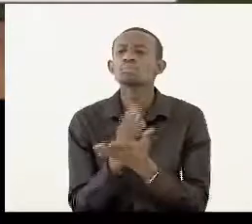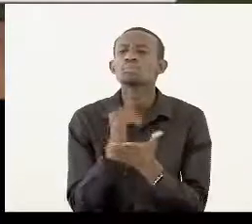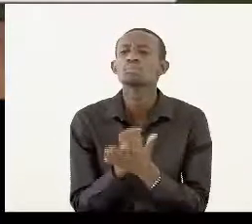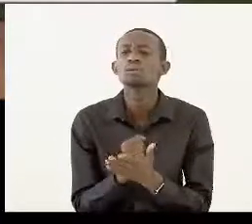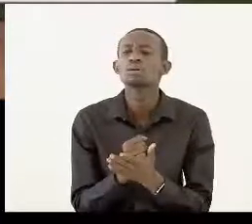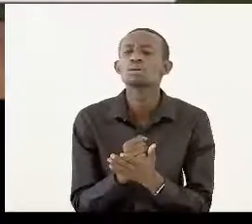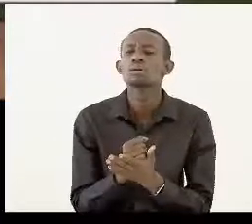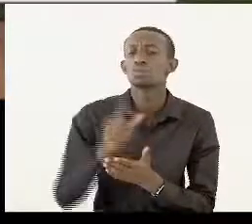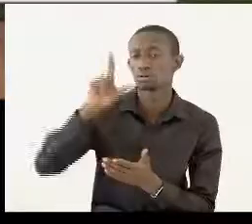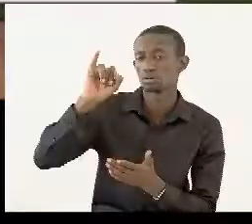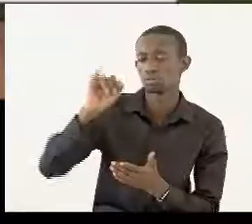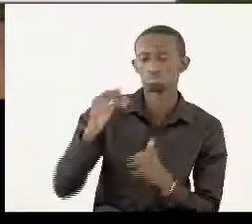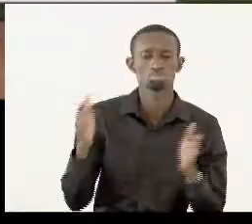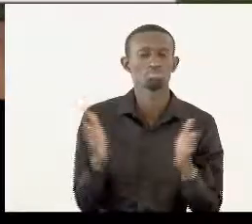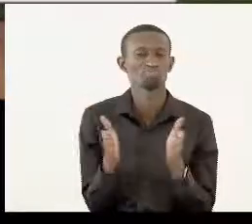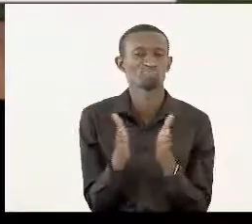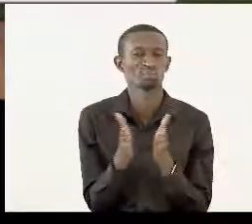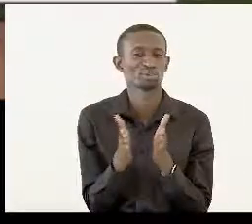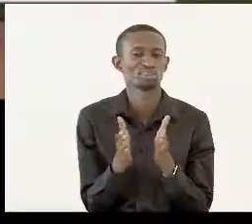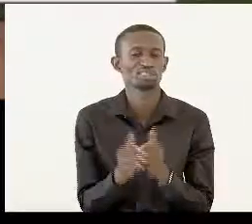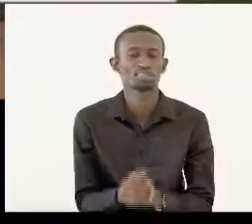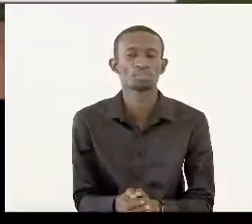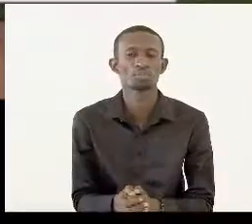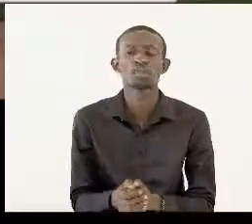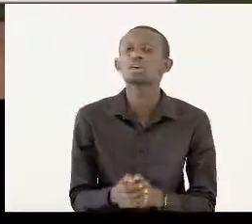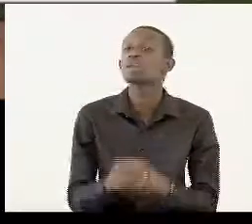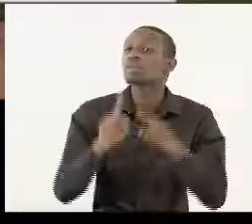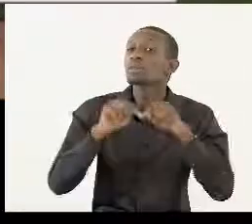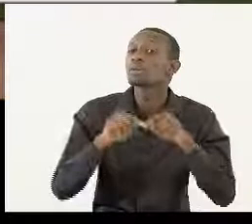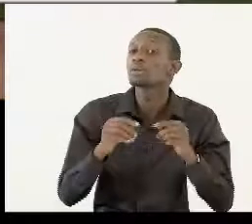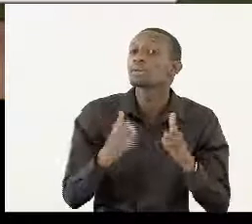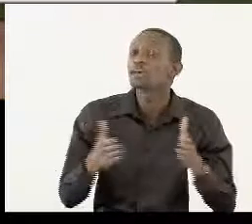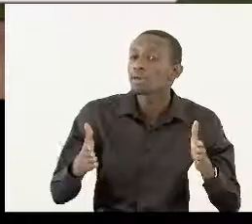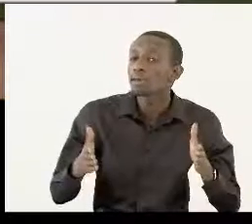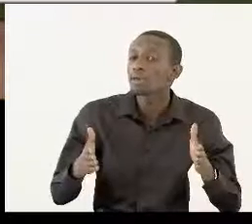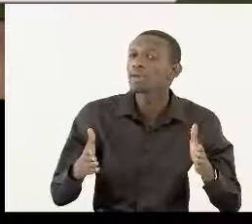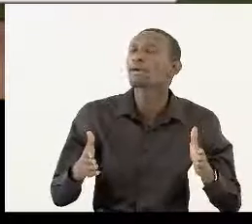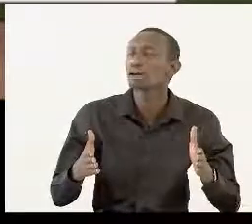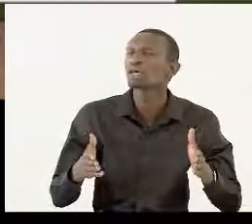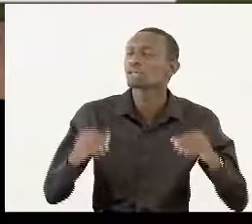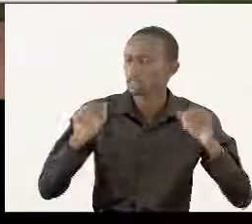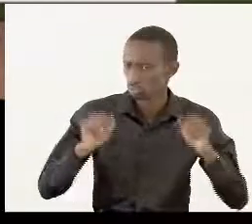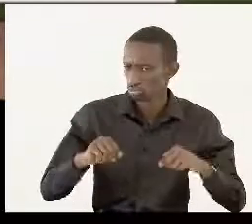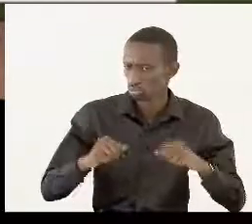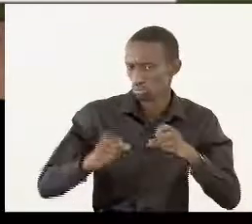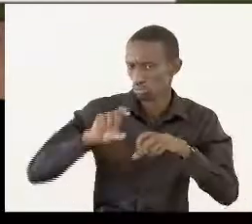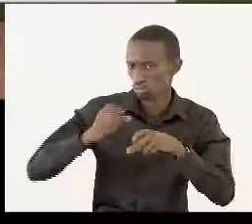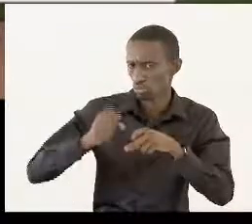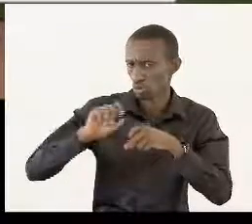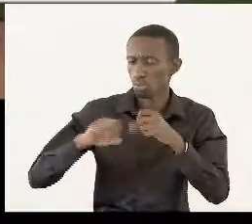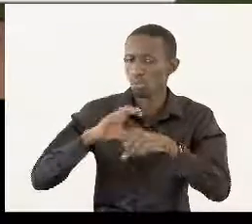small size of lithium. So as the size increases, you can produce peroxides